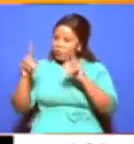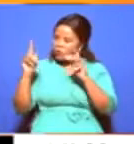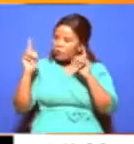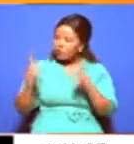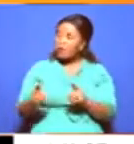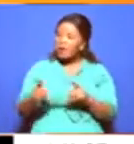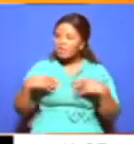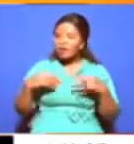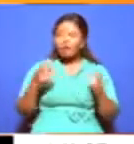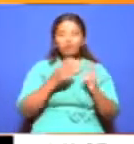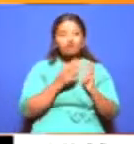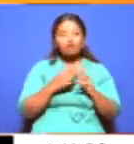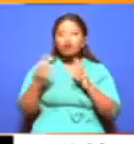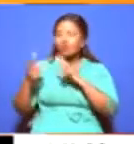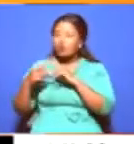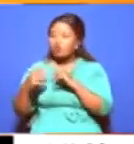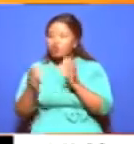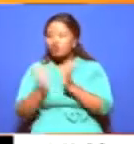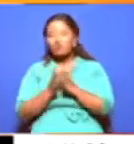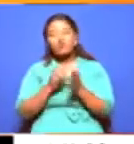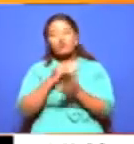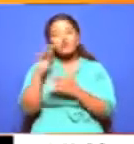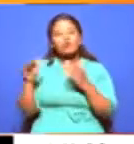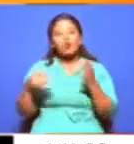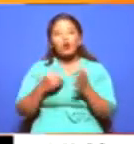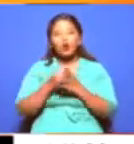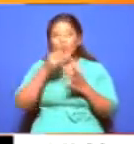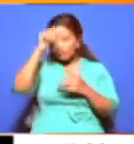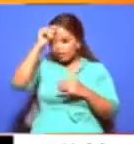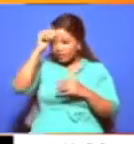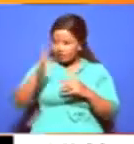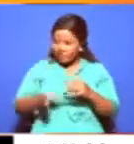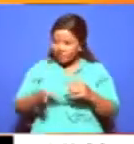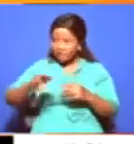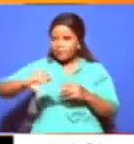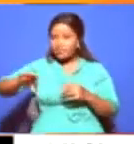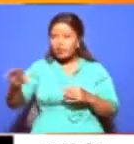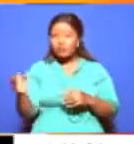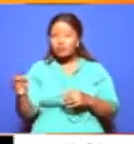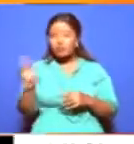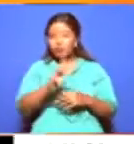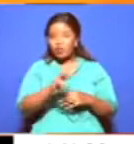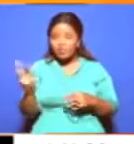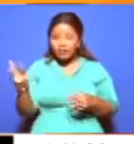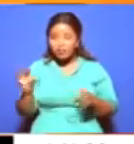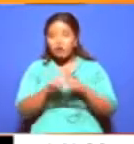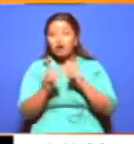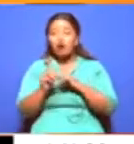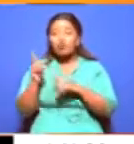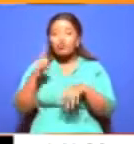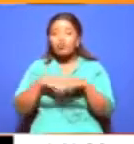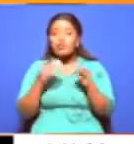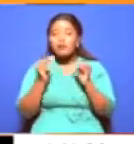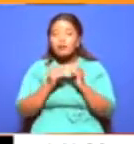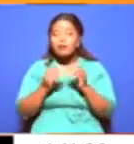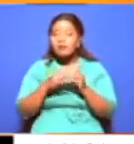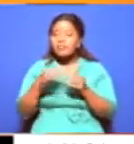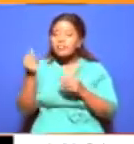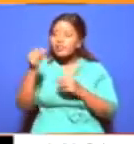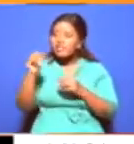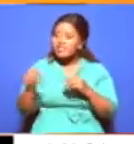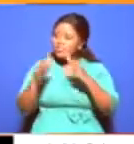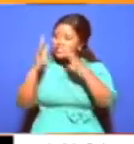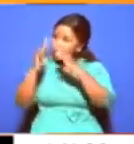governors of all the counties in Western. Hata wakati walikuwa mkutano State House,